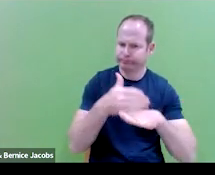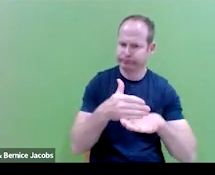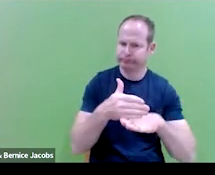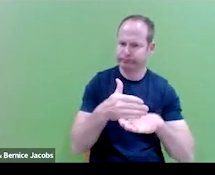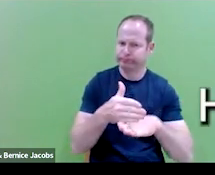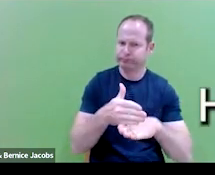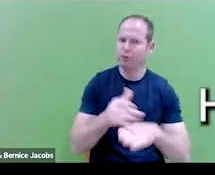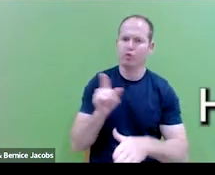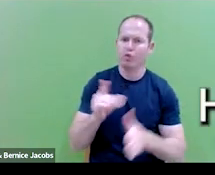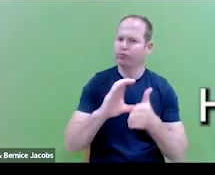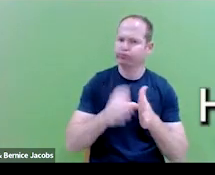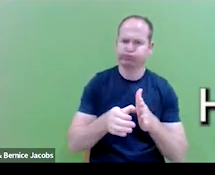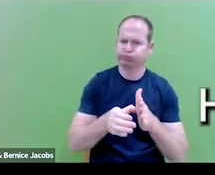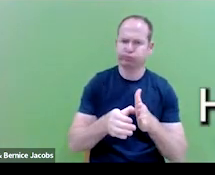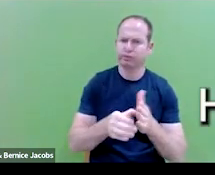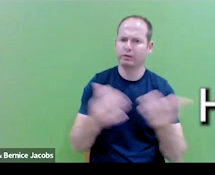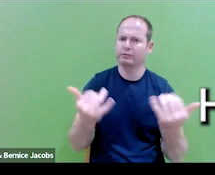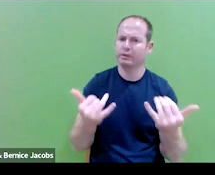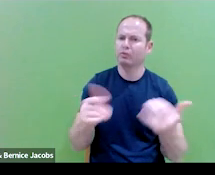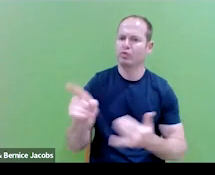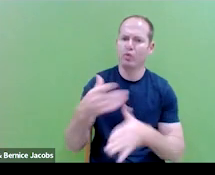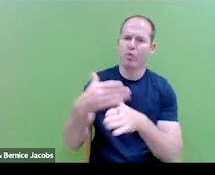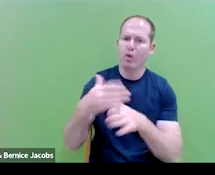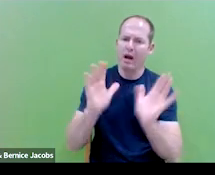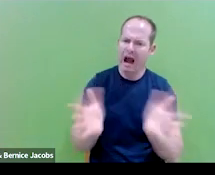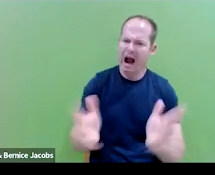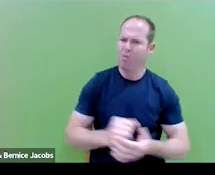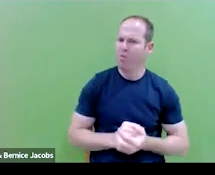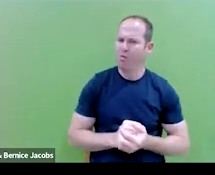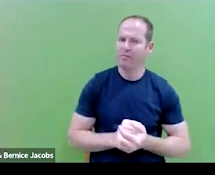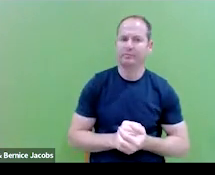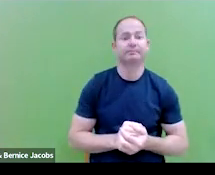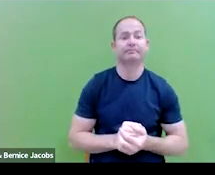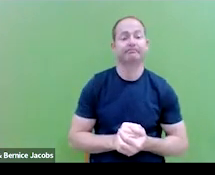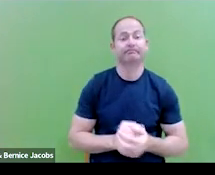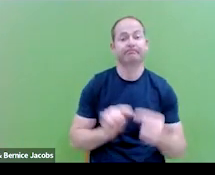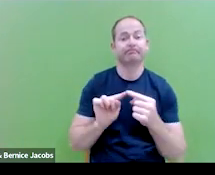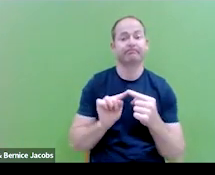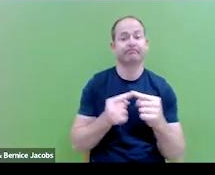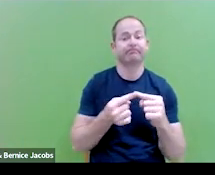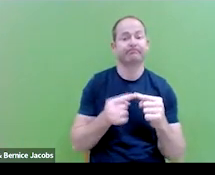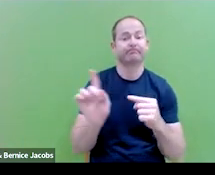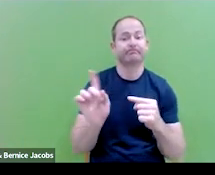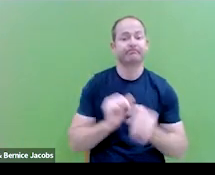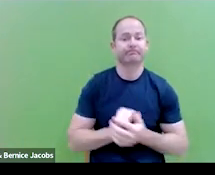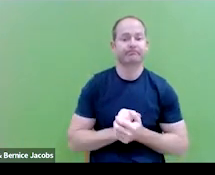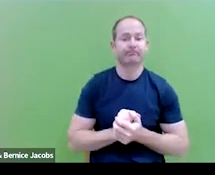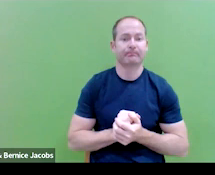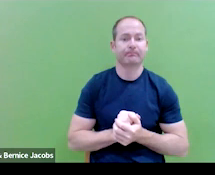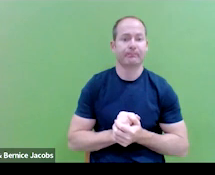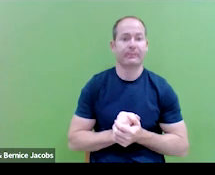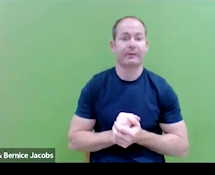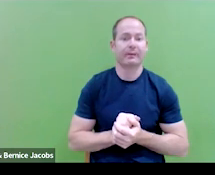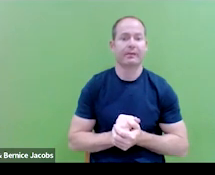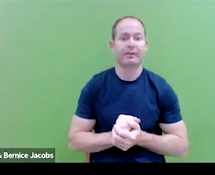with a disability, how come you work as an access consultant? And I think the point is that you are never going to find